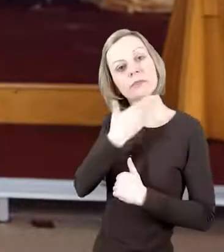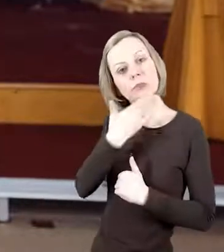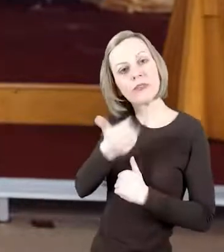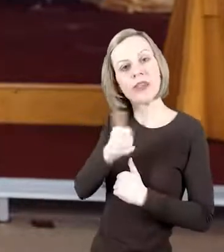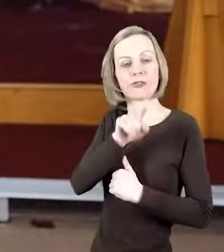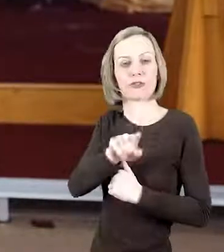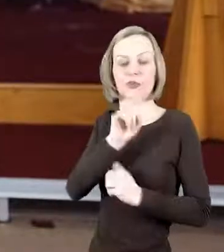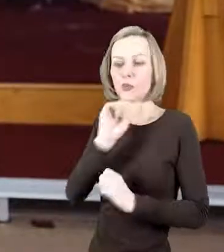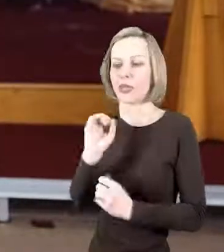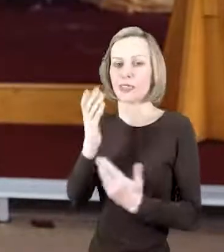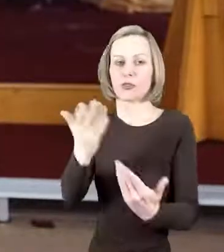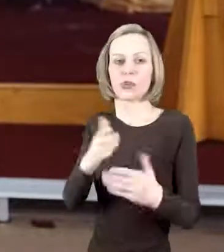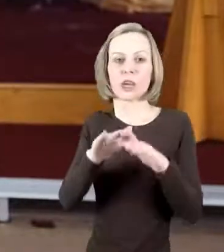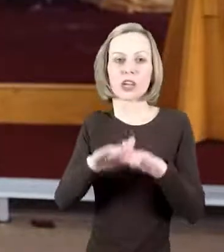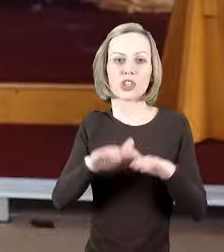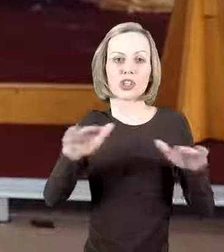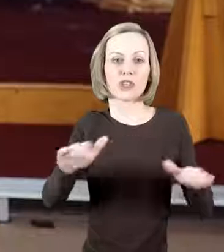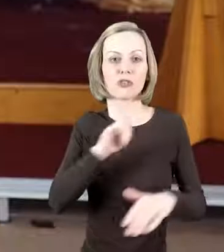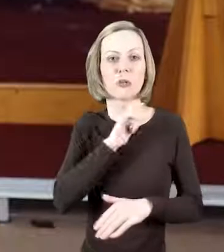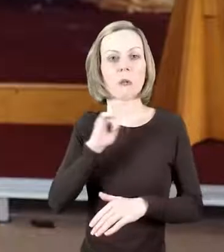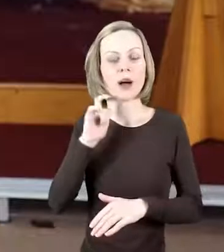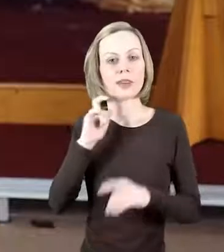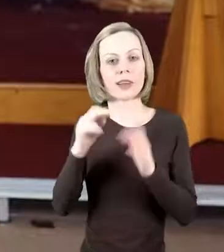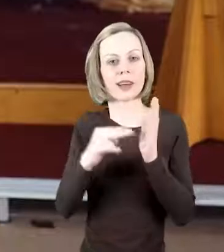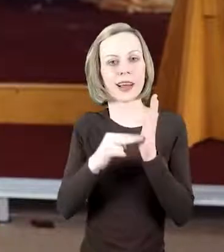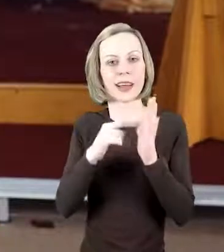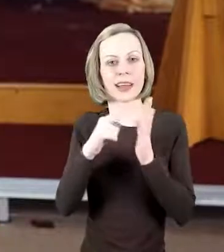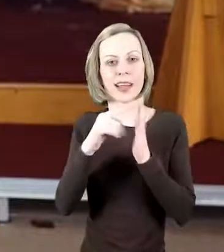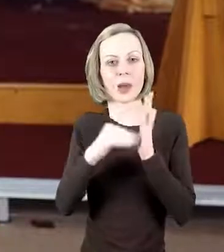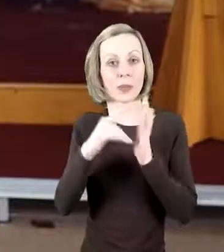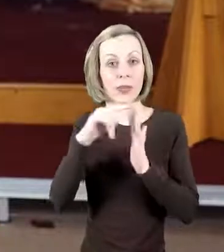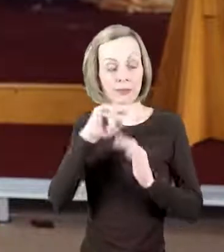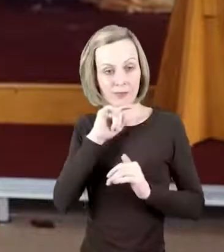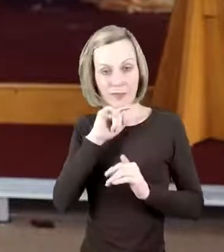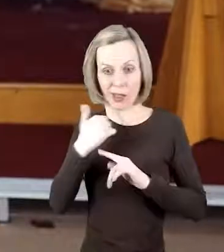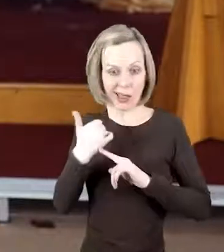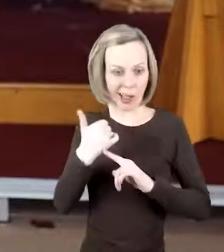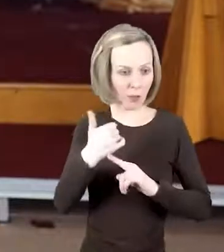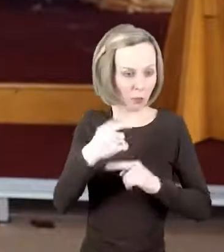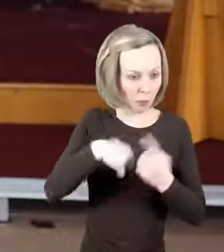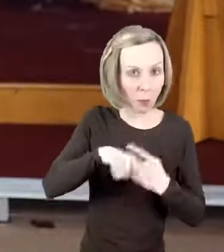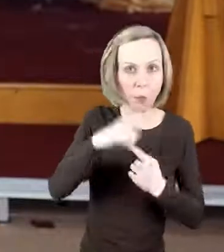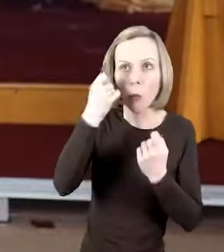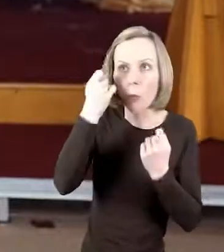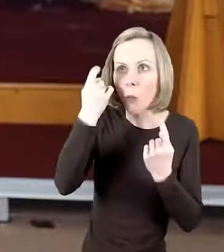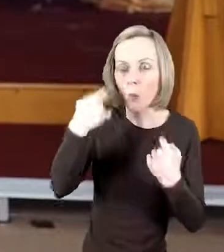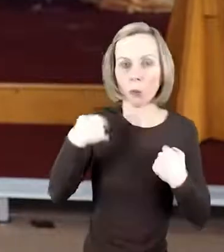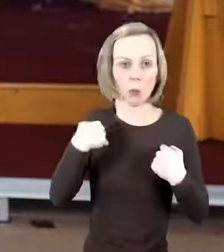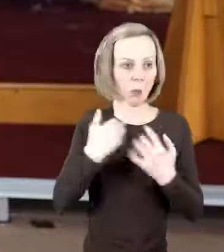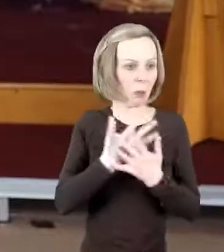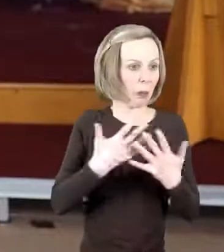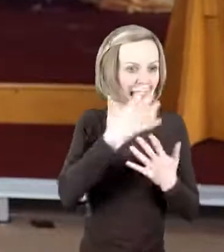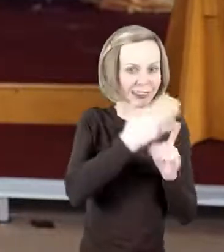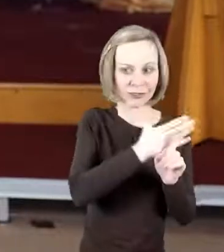to introduce our children's pastor, Naomi, who is going to help us to discover, whatever age we